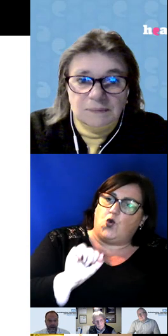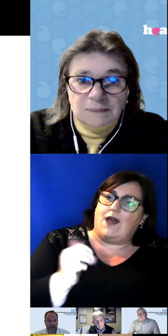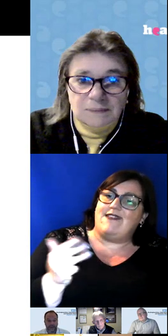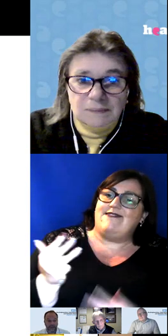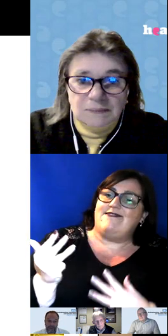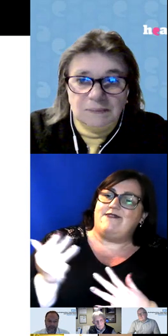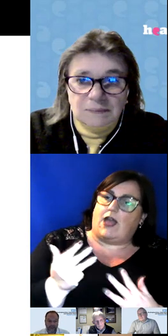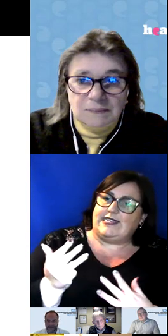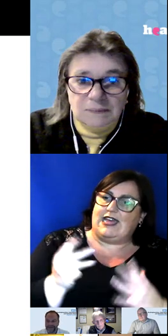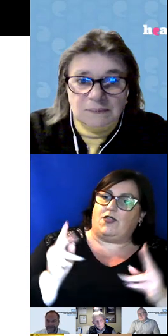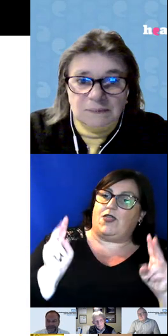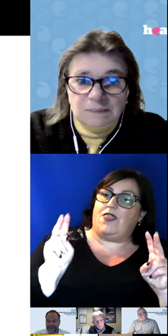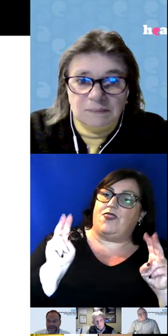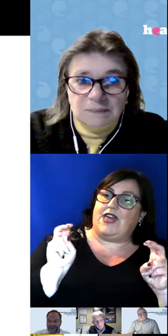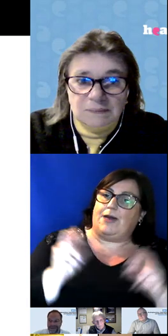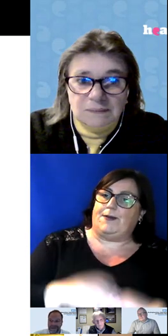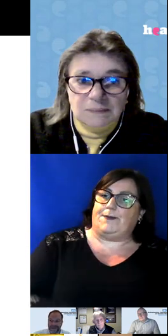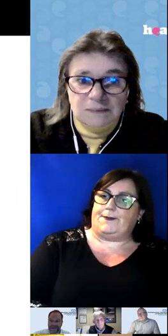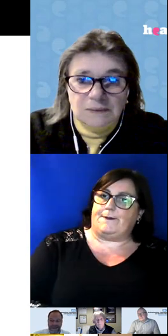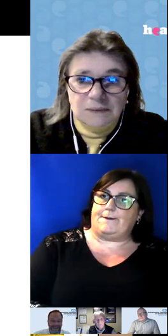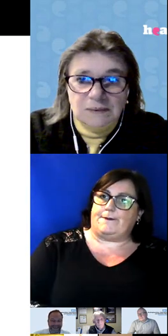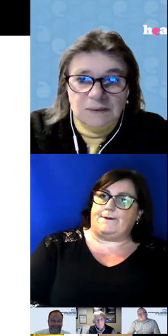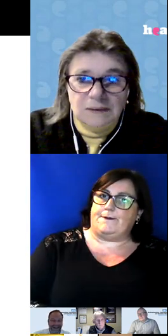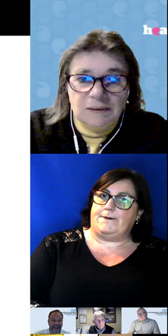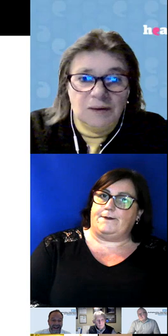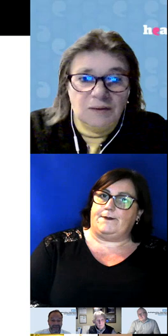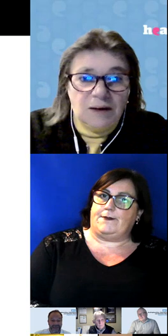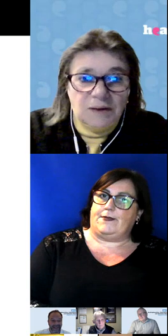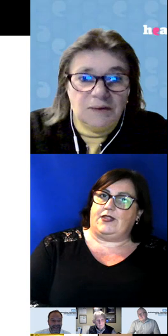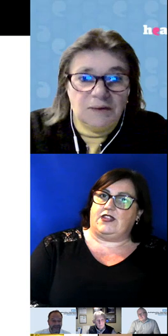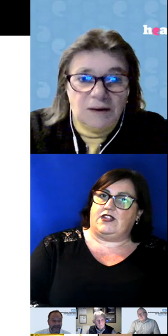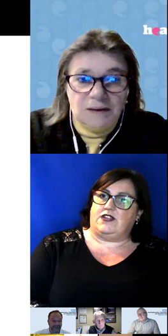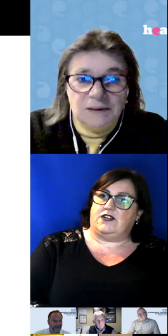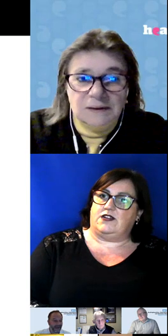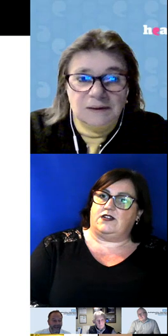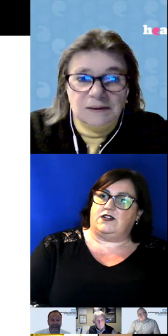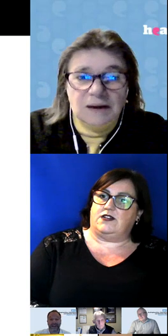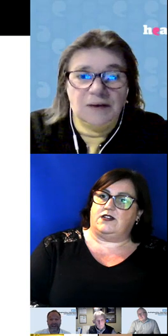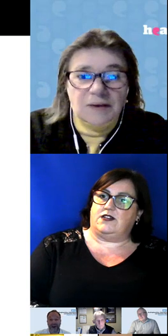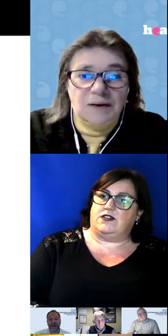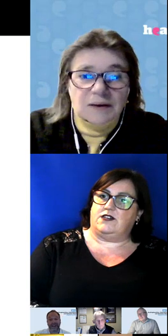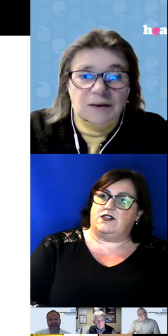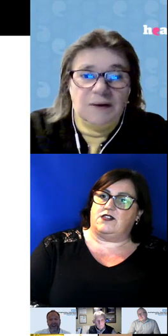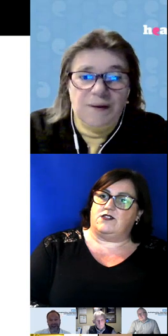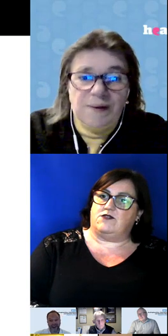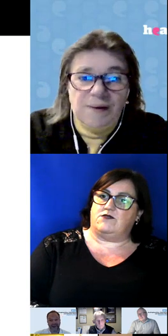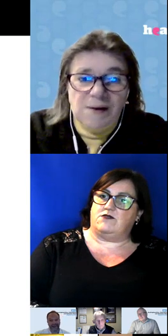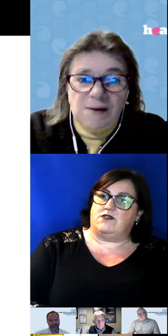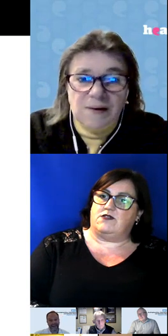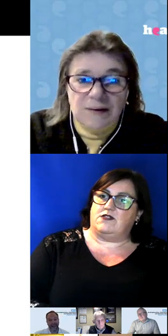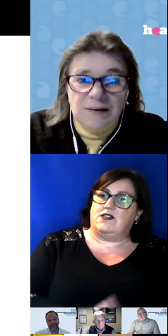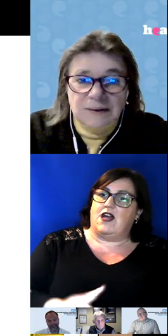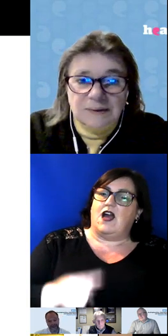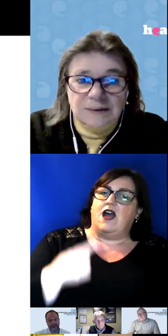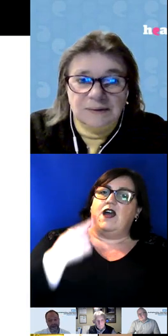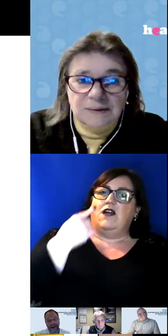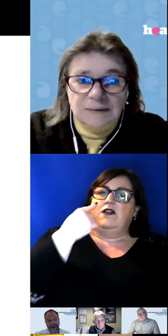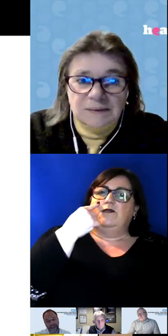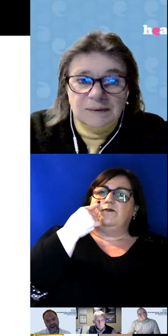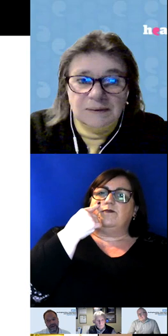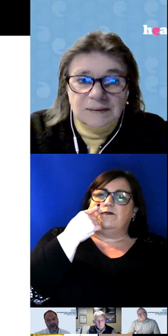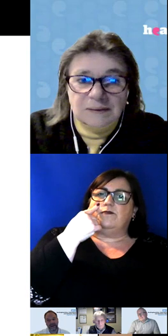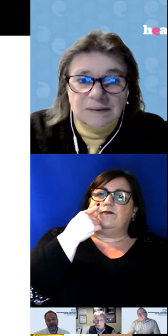Uh, I think there's a lot in there. Like I say, I think there